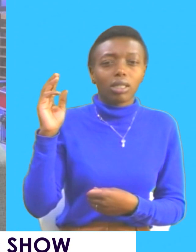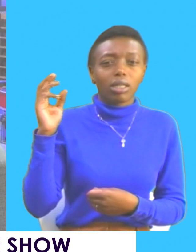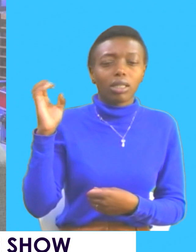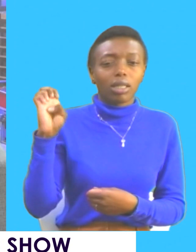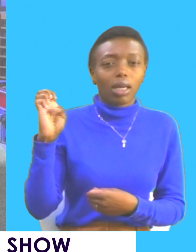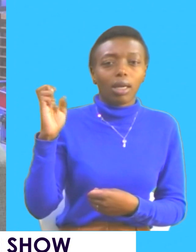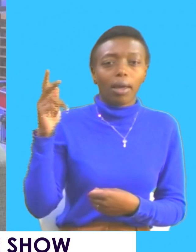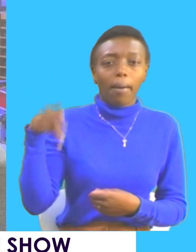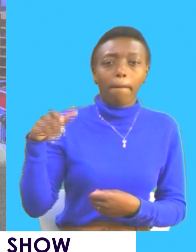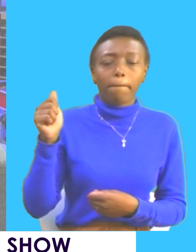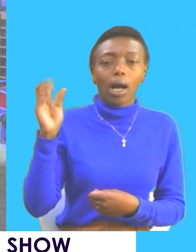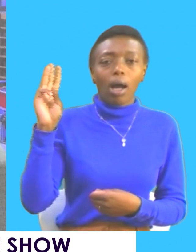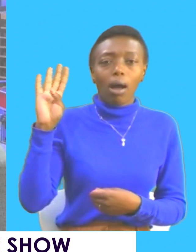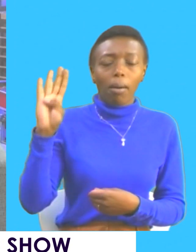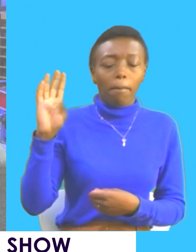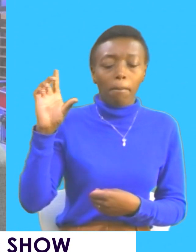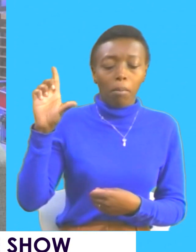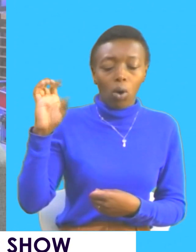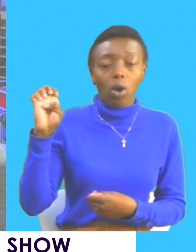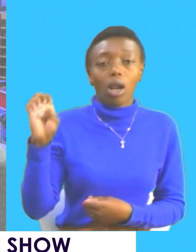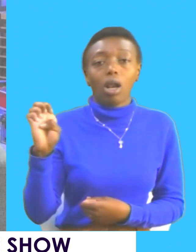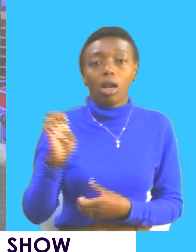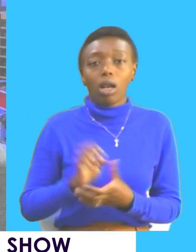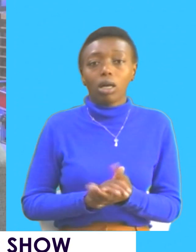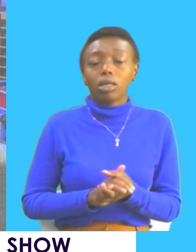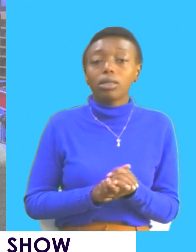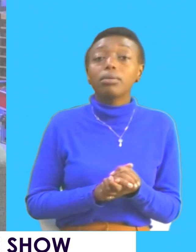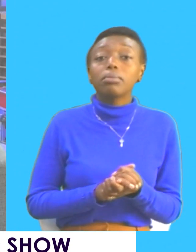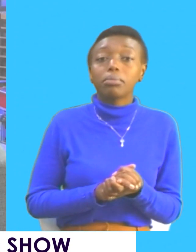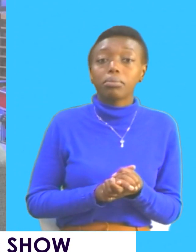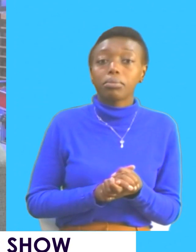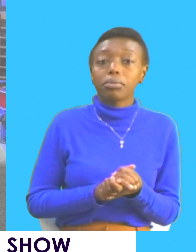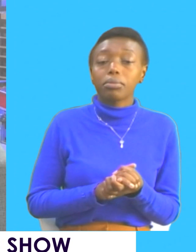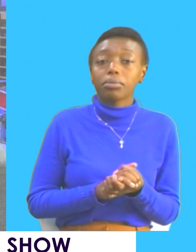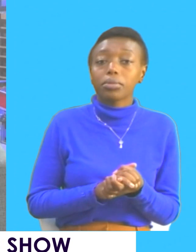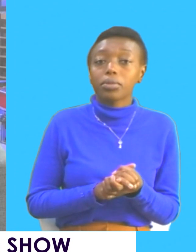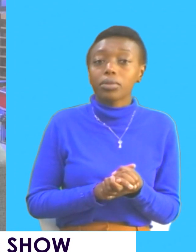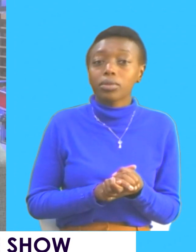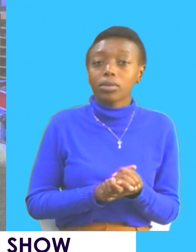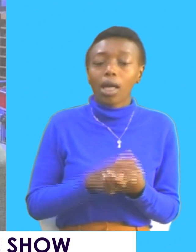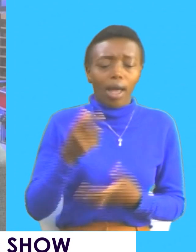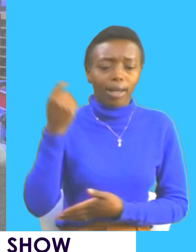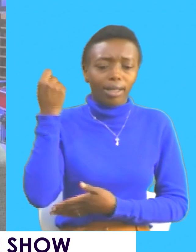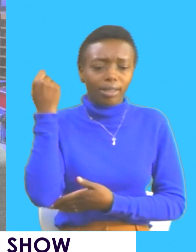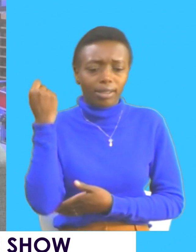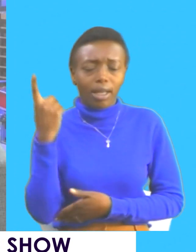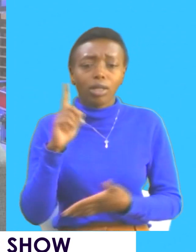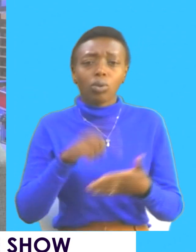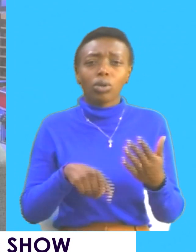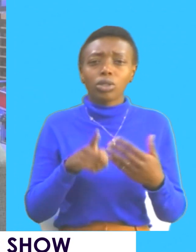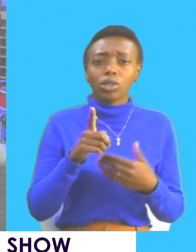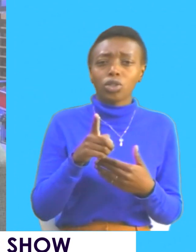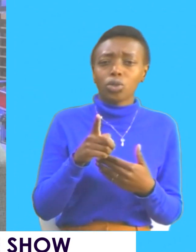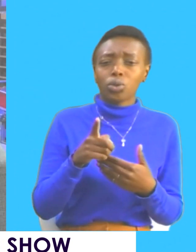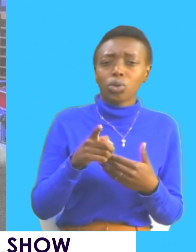of you, of your future. When you learn that, then you focus on the ball. Understand how to